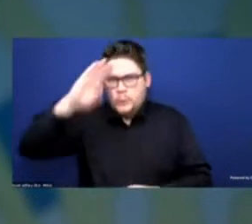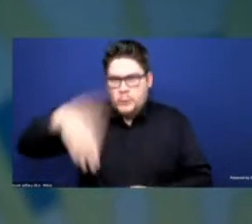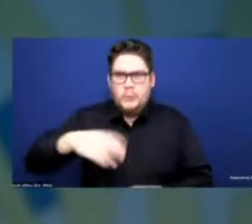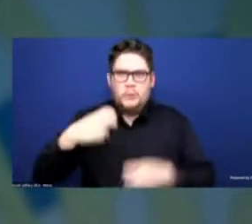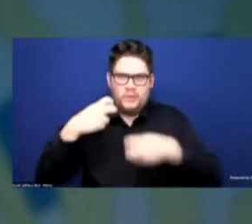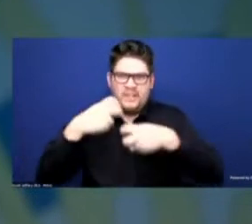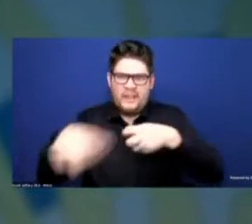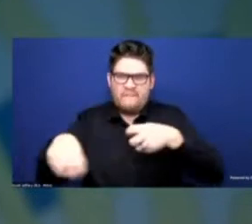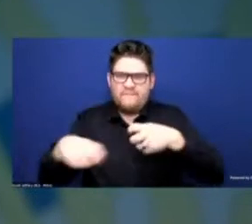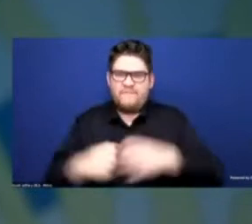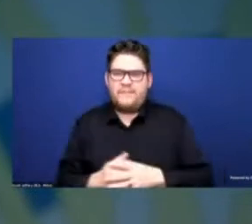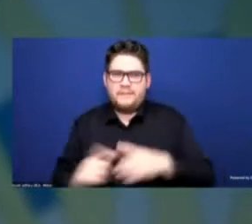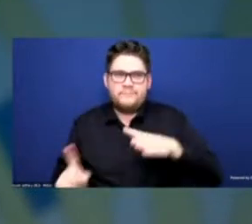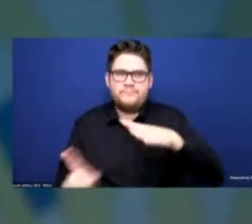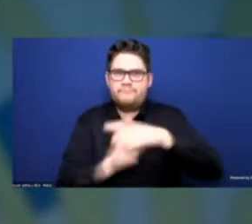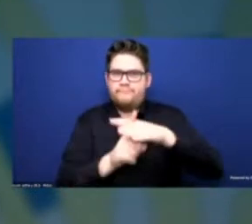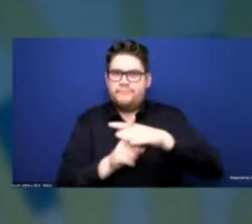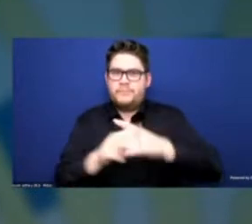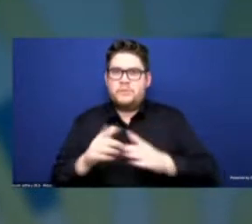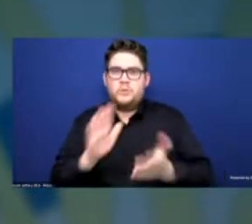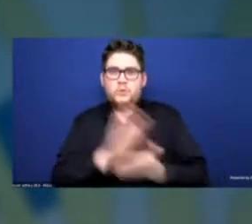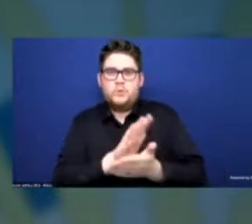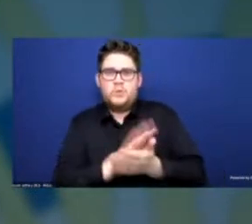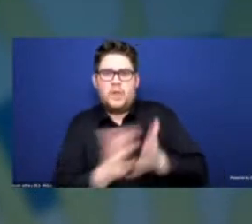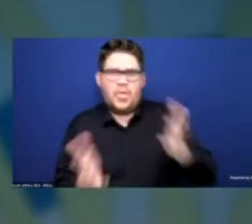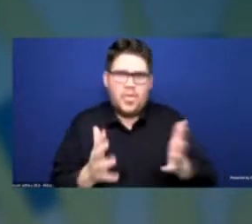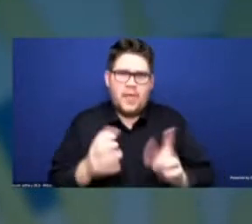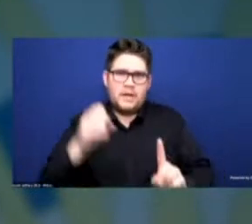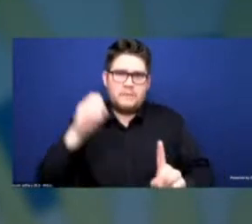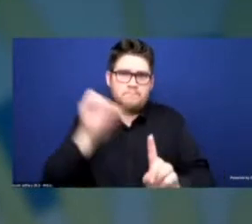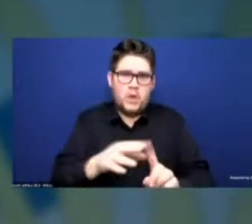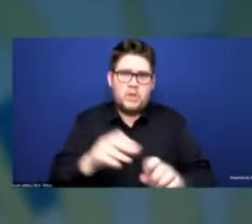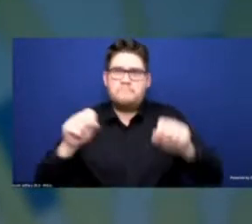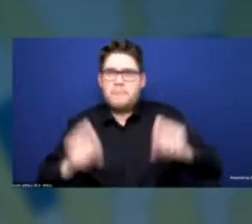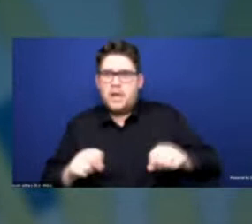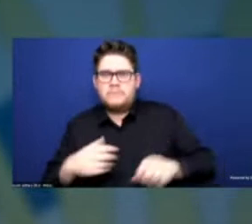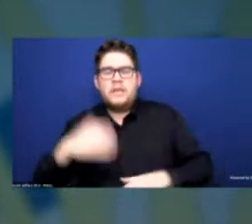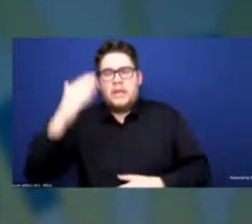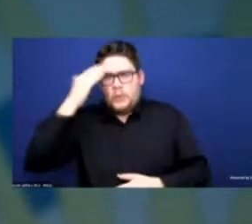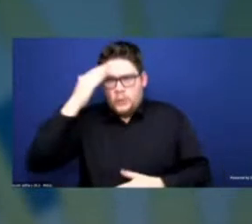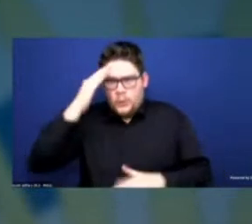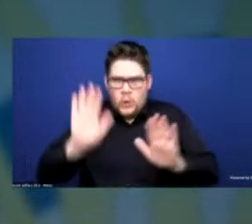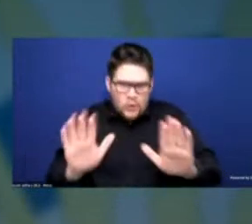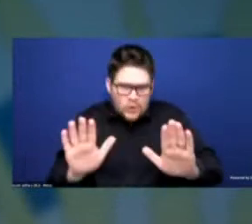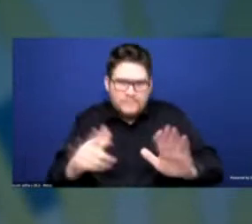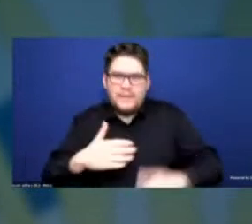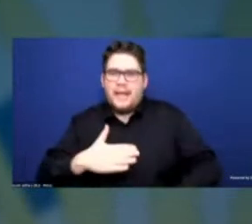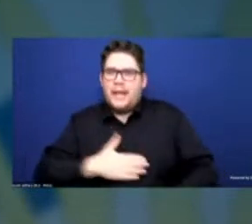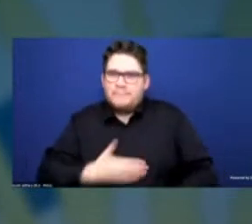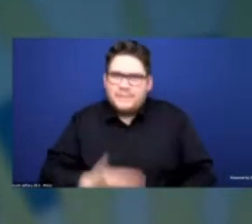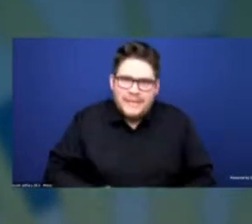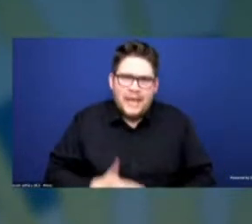need to all continue to pay attention to what keeps things safe in the school setting.